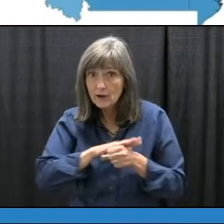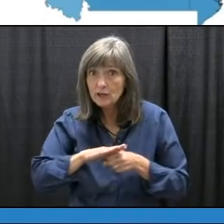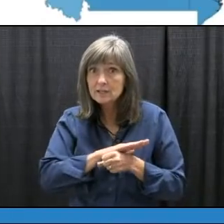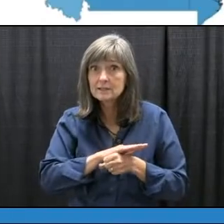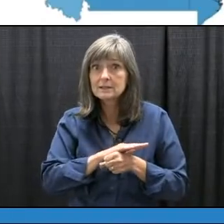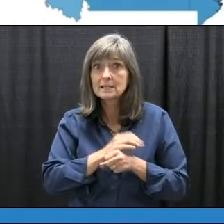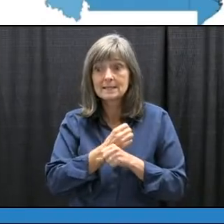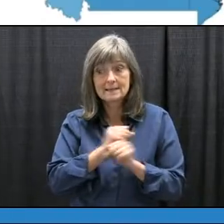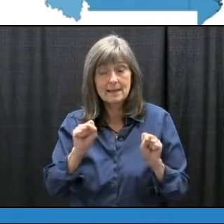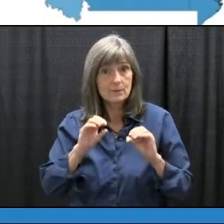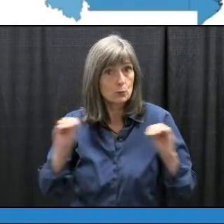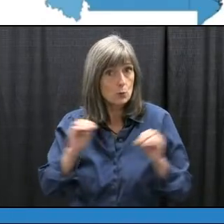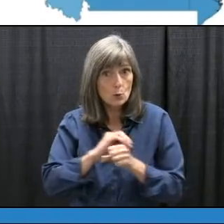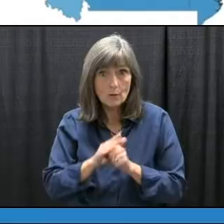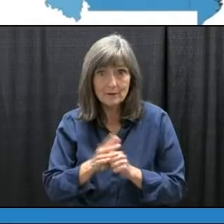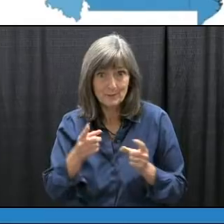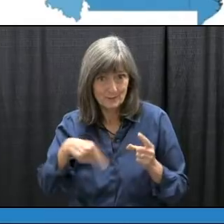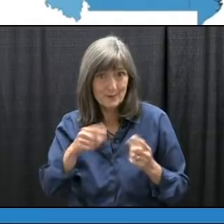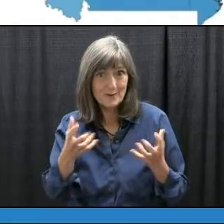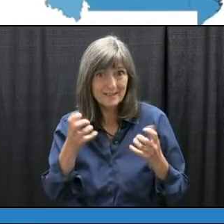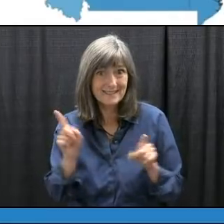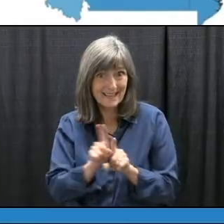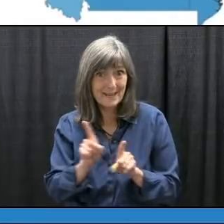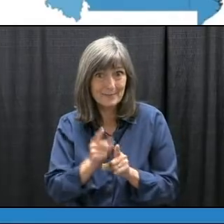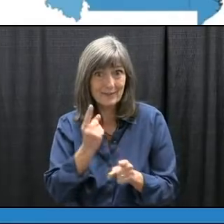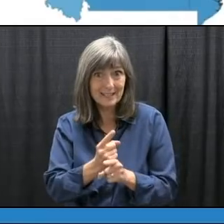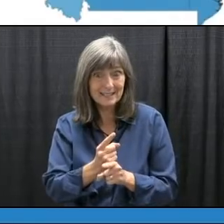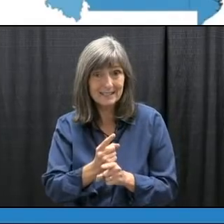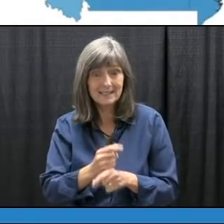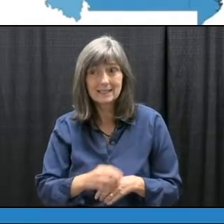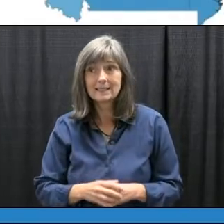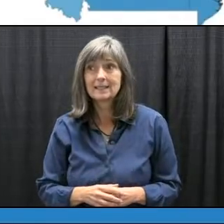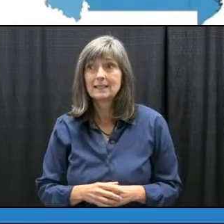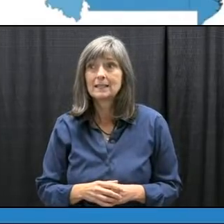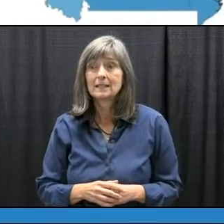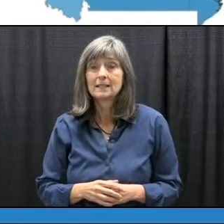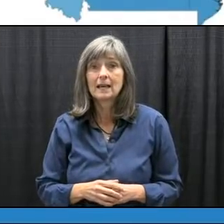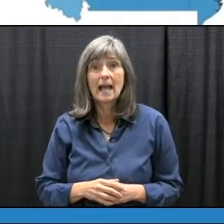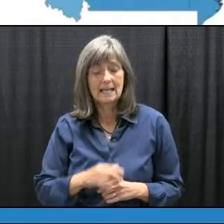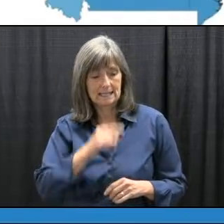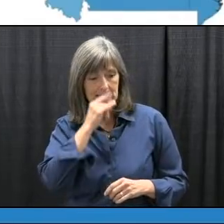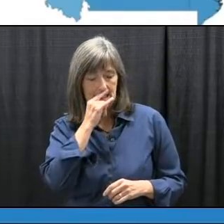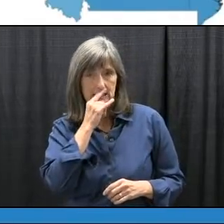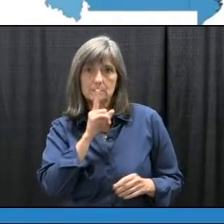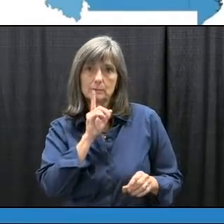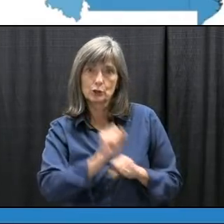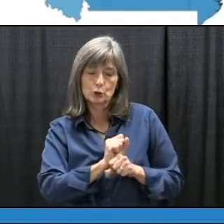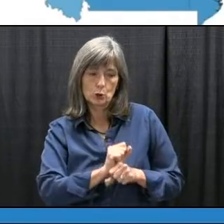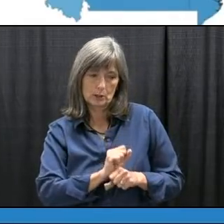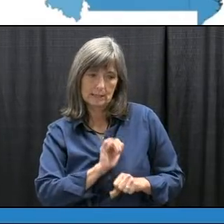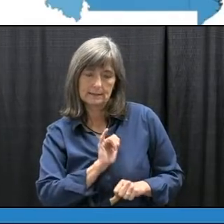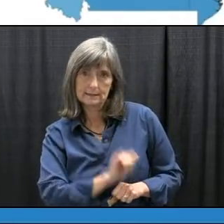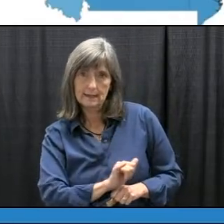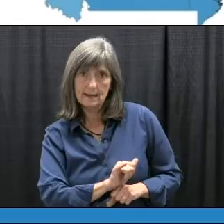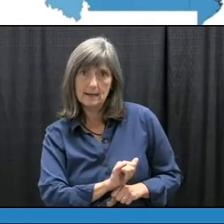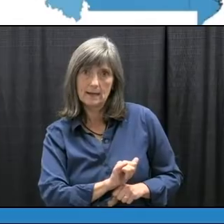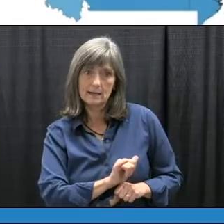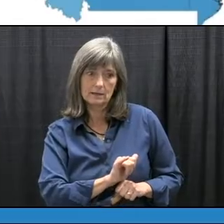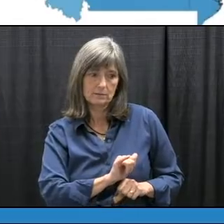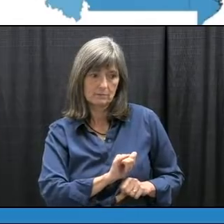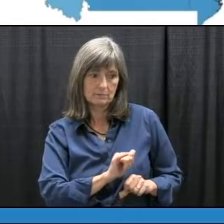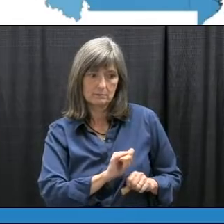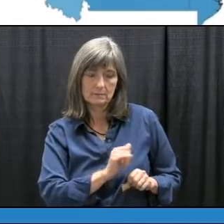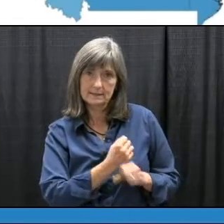safe as in no COVID there, and also not for our kids to be infected with